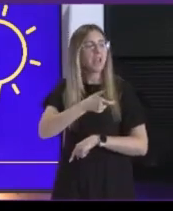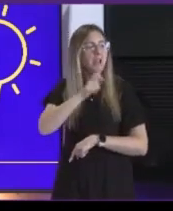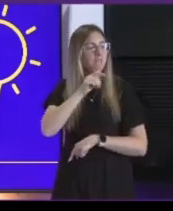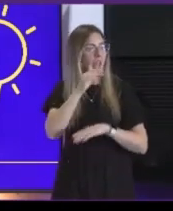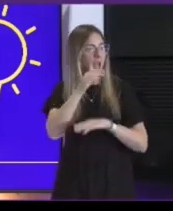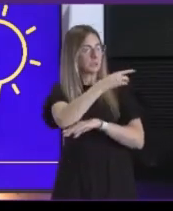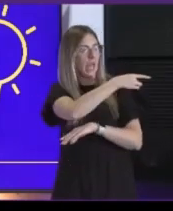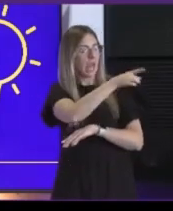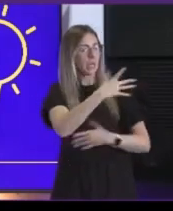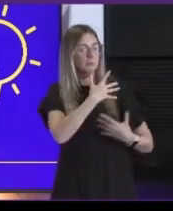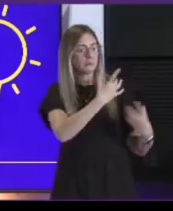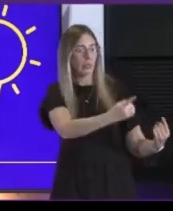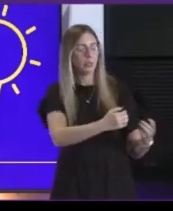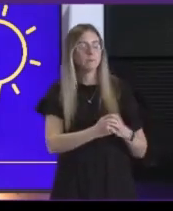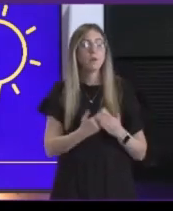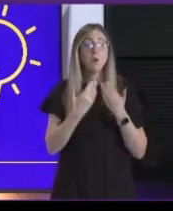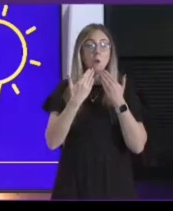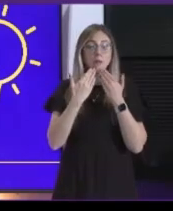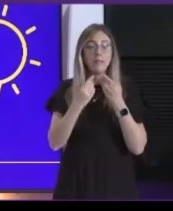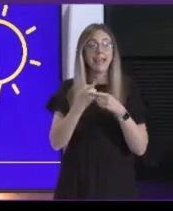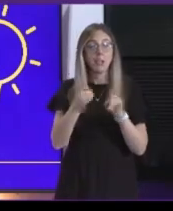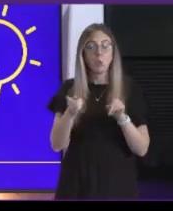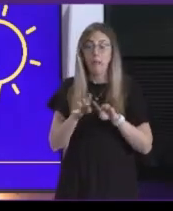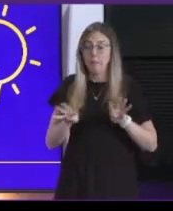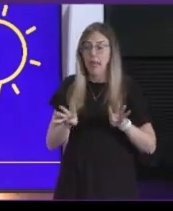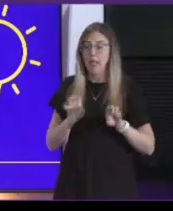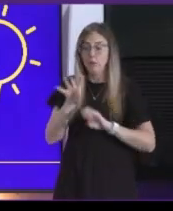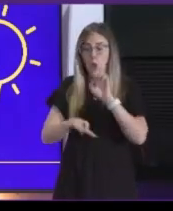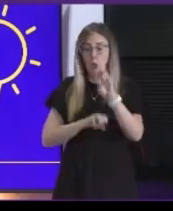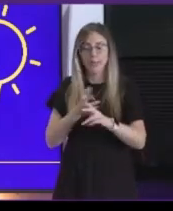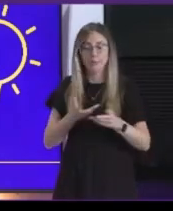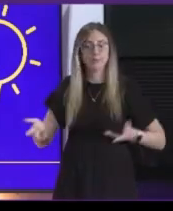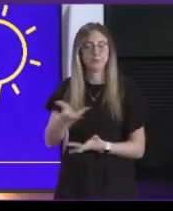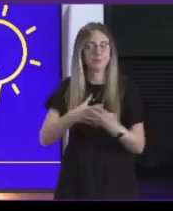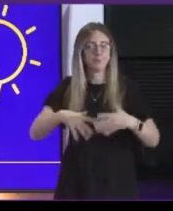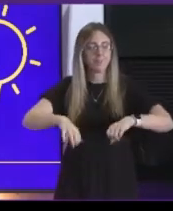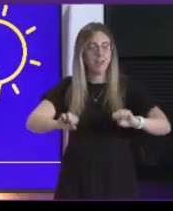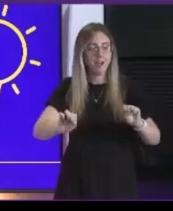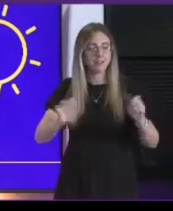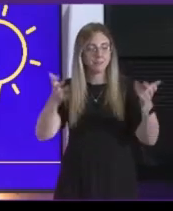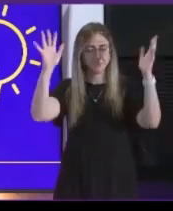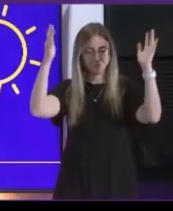outside, I think. And thank you once again to our wonderful panel for giving us a brilliant start. Thank you.